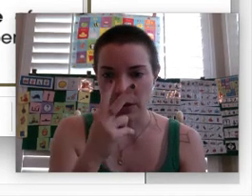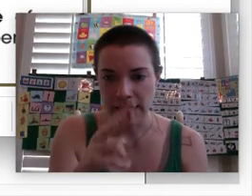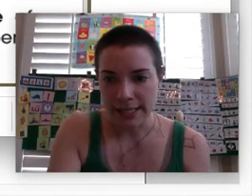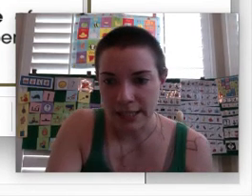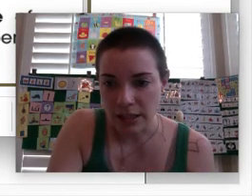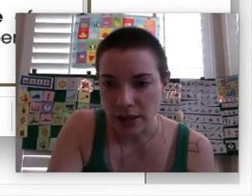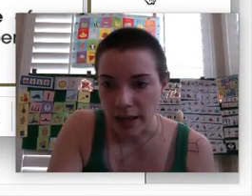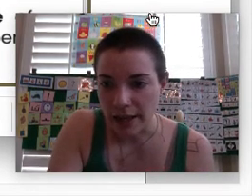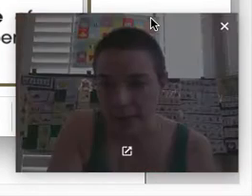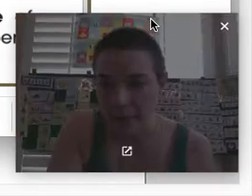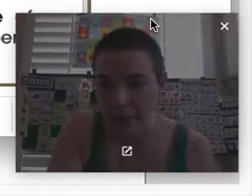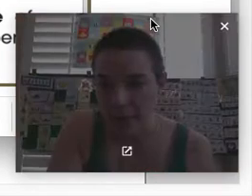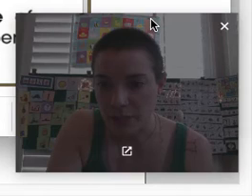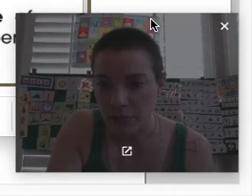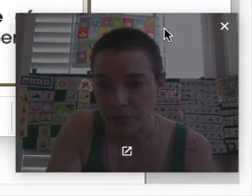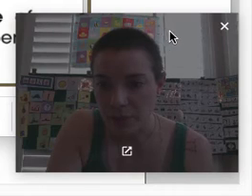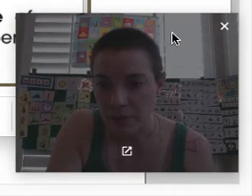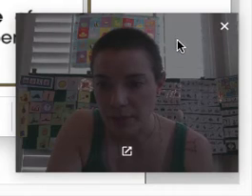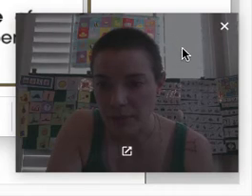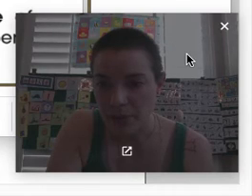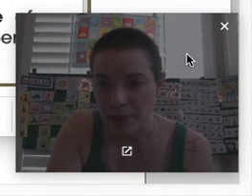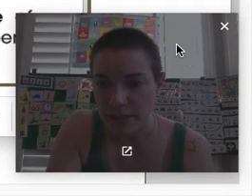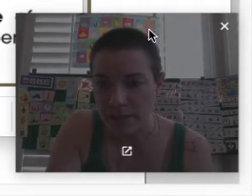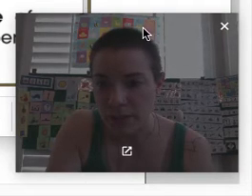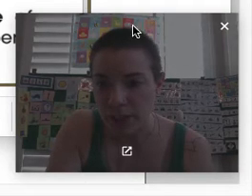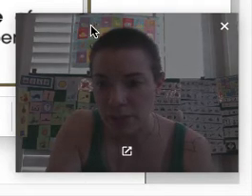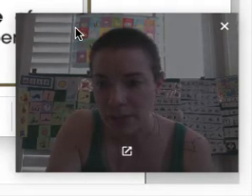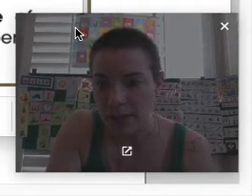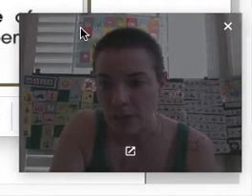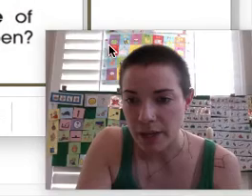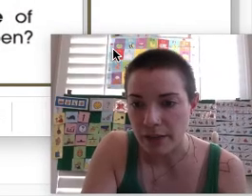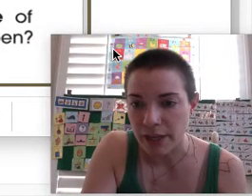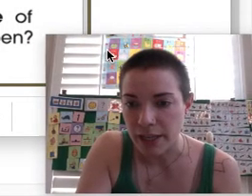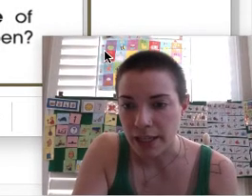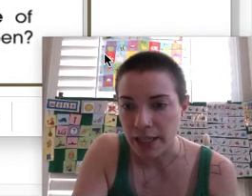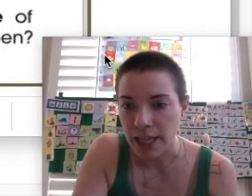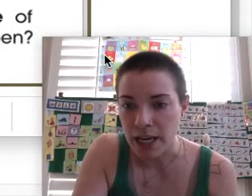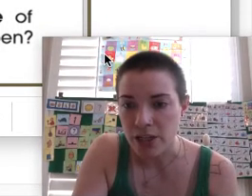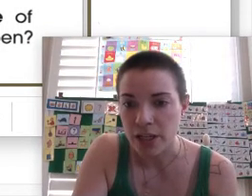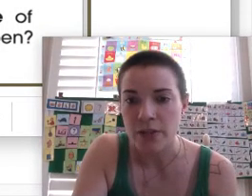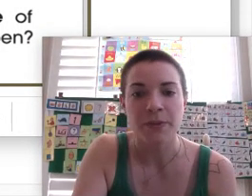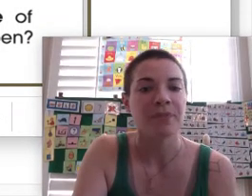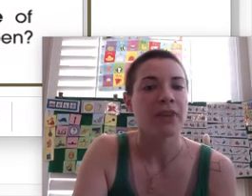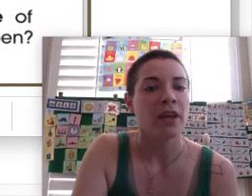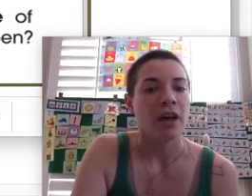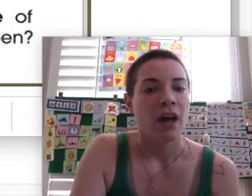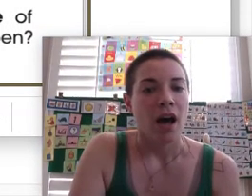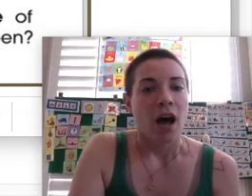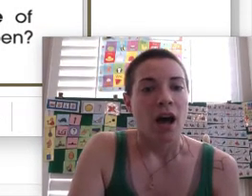So let's look. I think I'm going to need to move Miss Dominique's face a little bit out of the way if I can. There she goes.